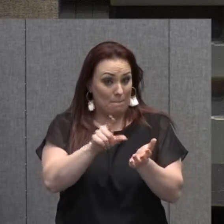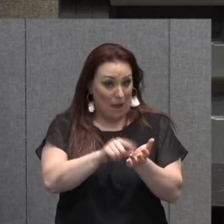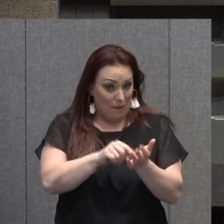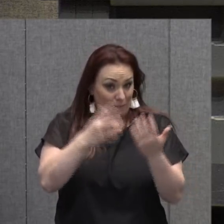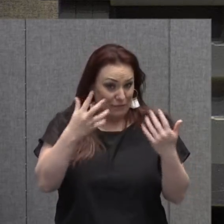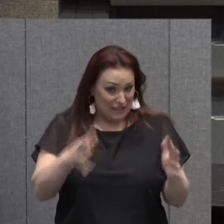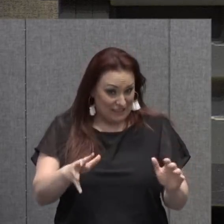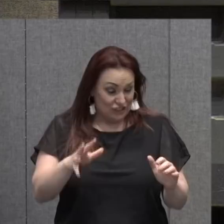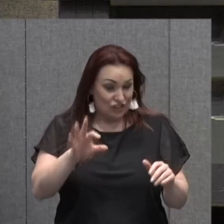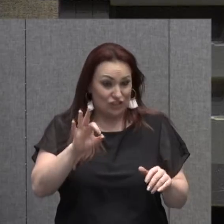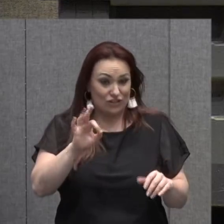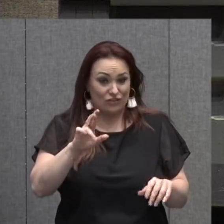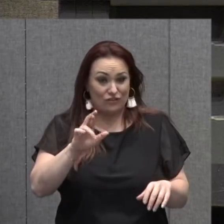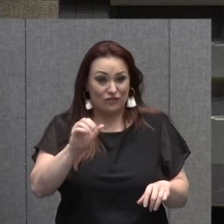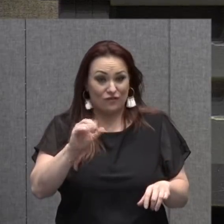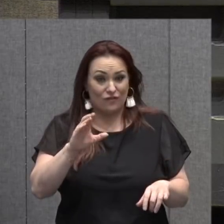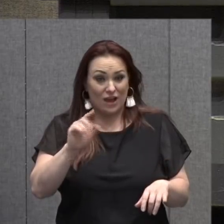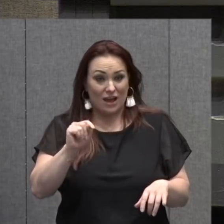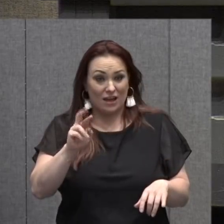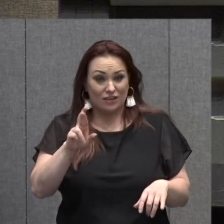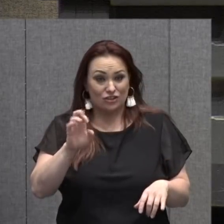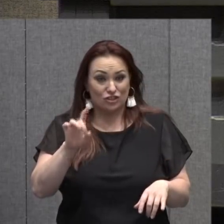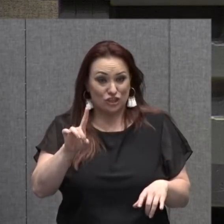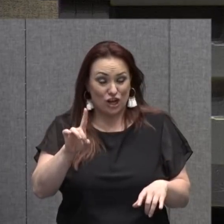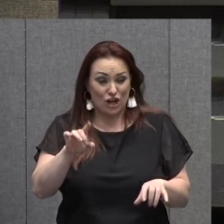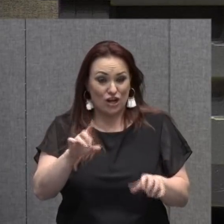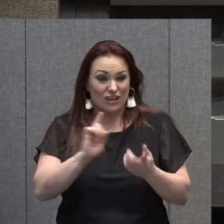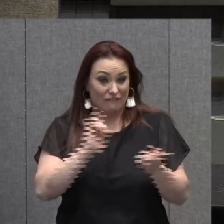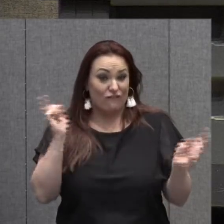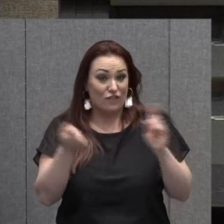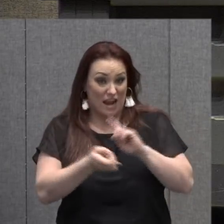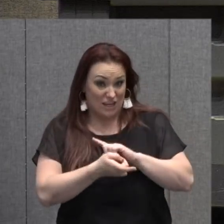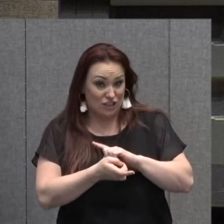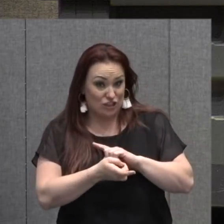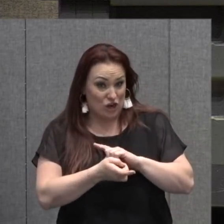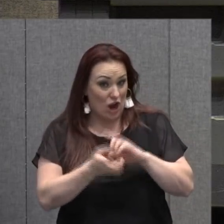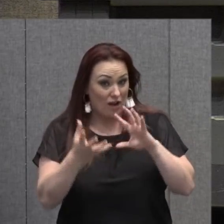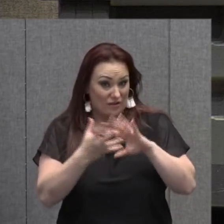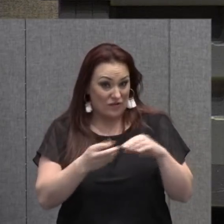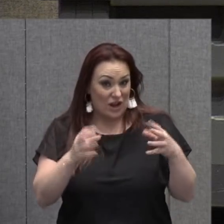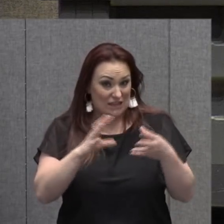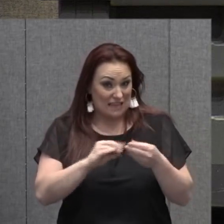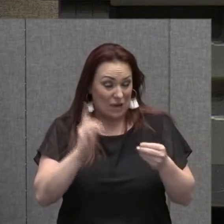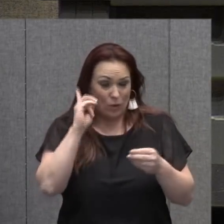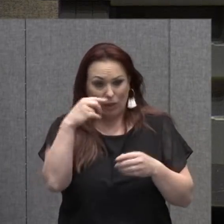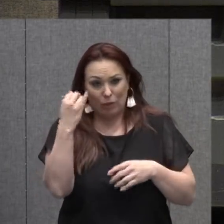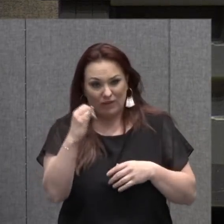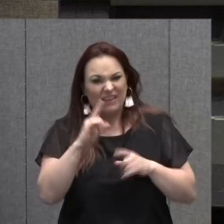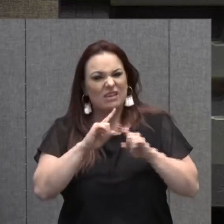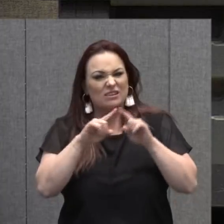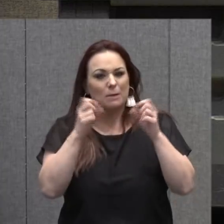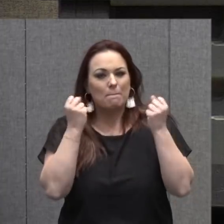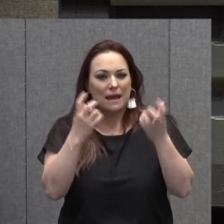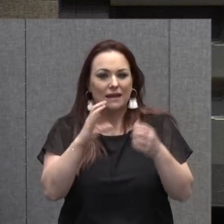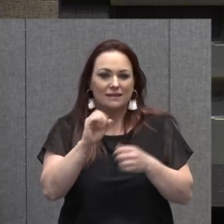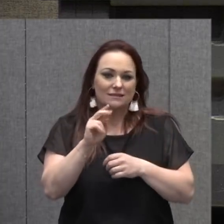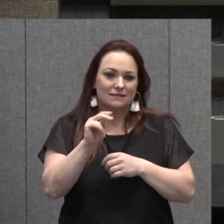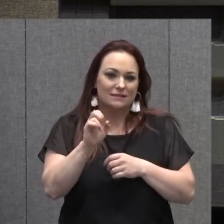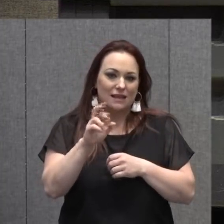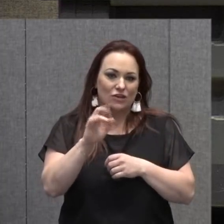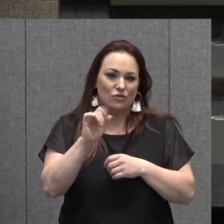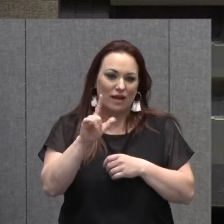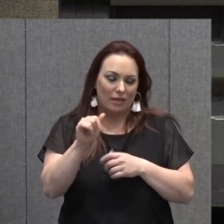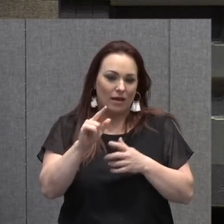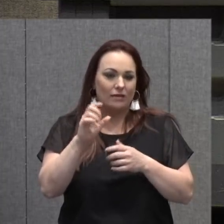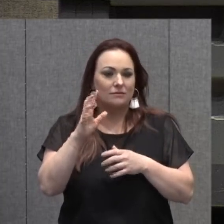fairy tale might look like. And there's tons out there, ones with Cinderella, Snow White. This one is called The Three